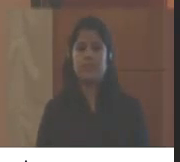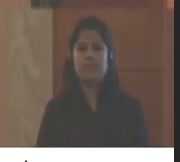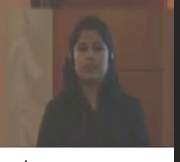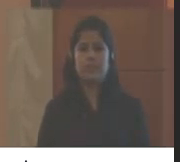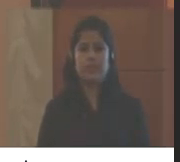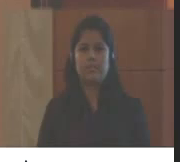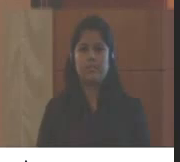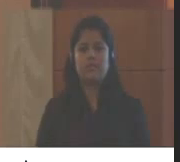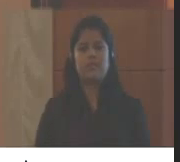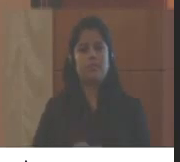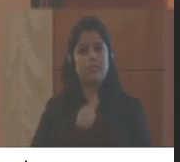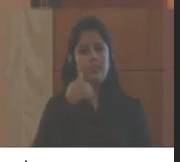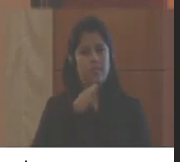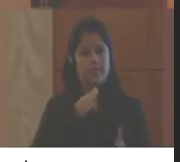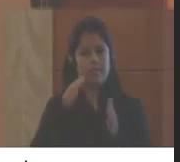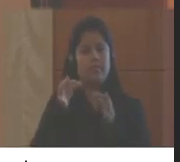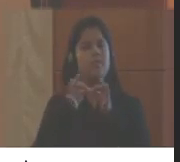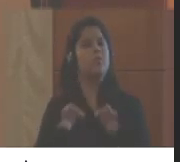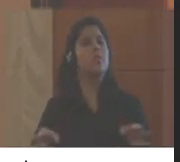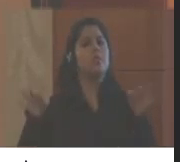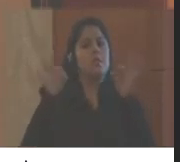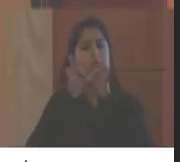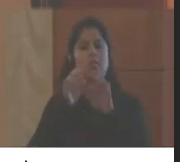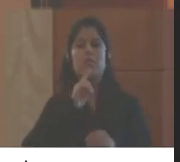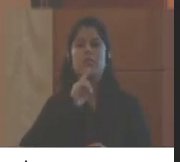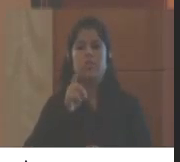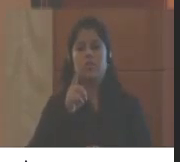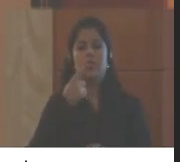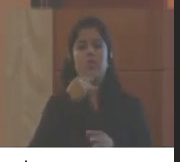that have to do with communication and with ensuring